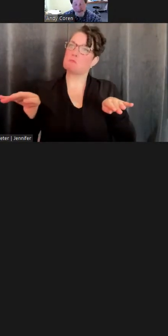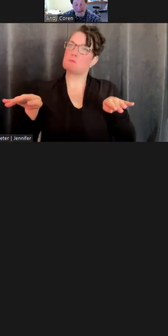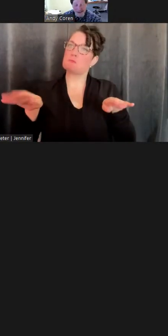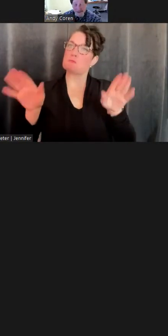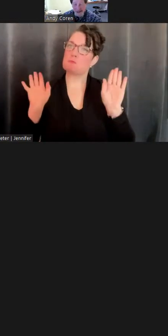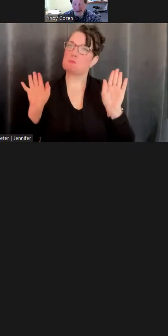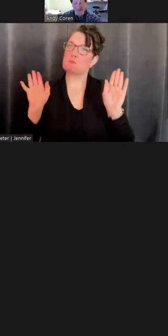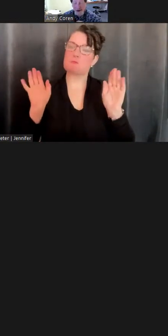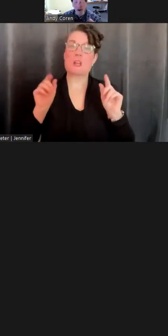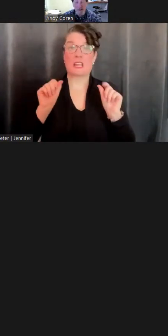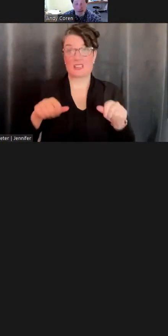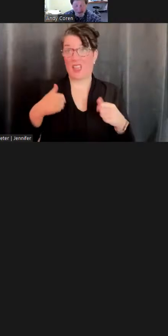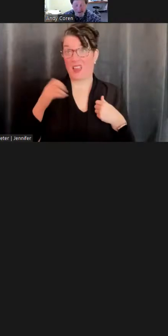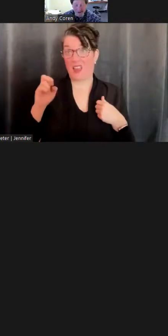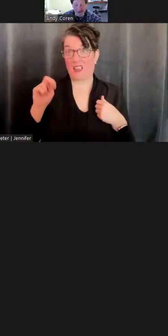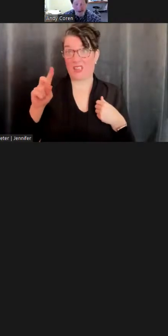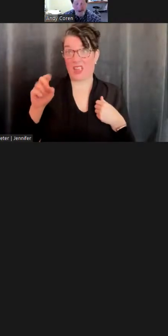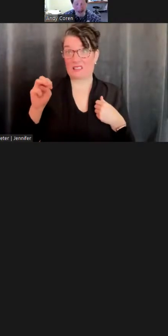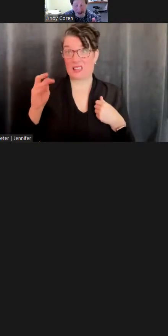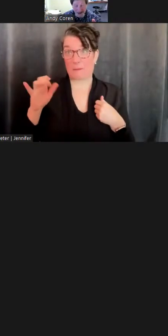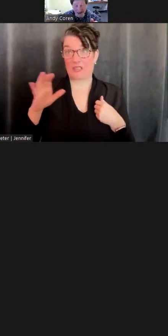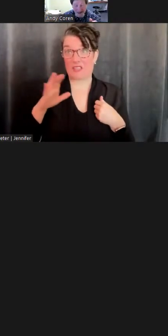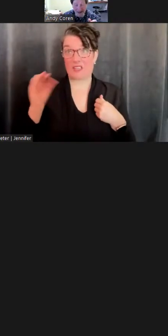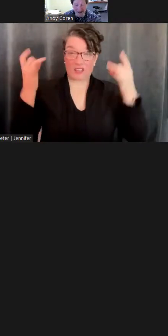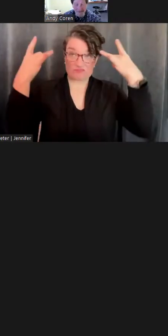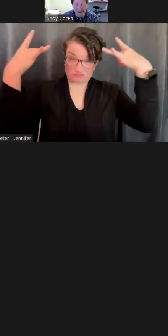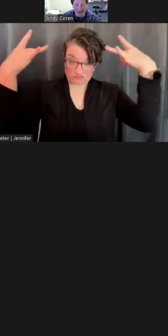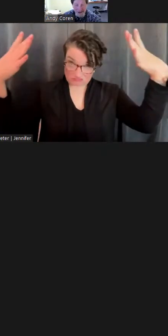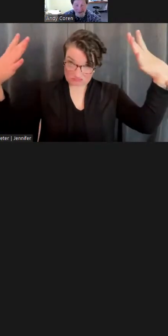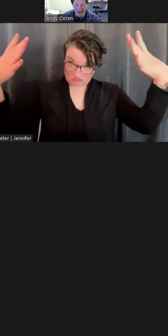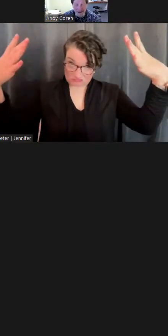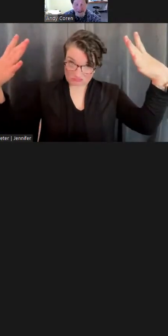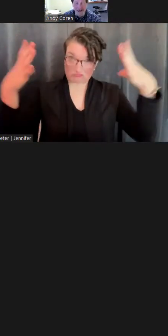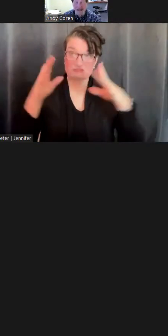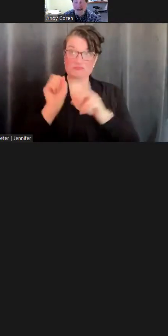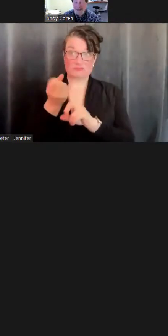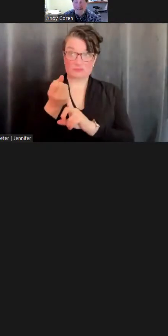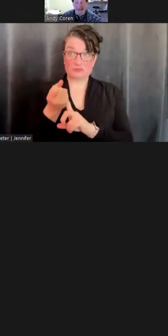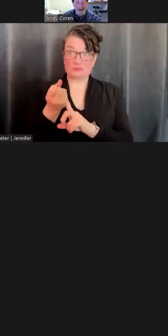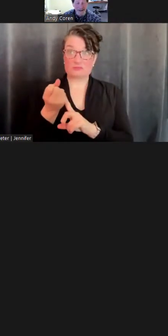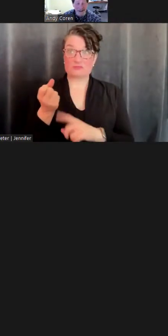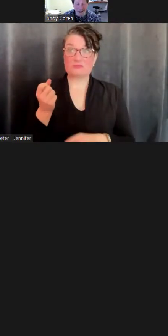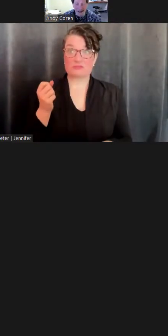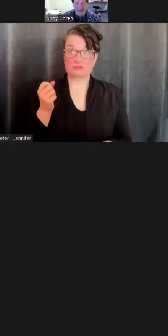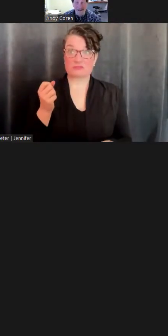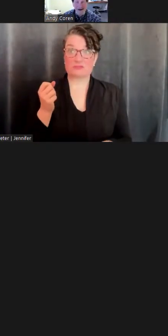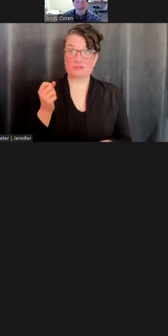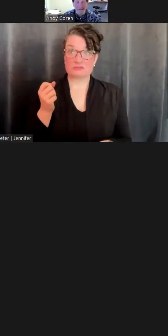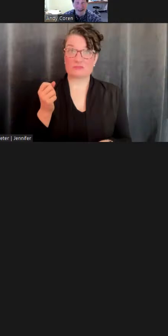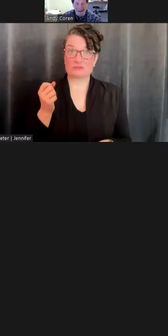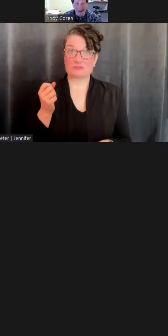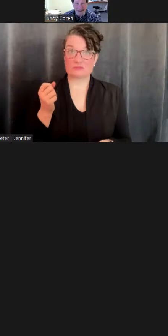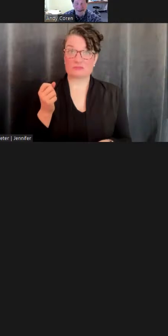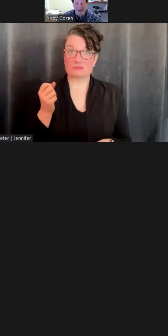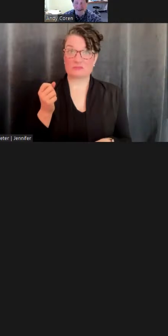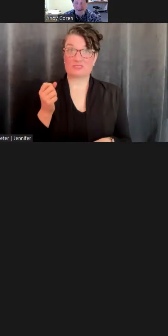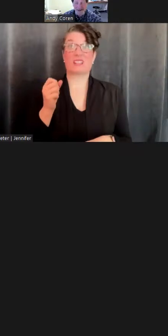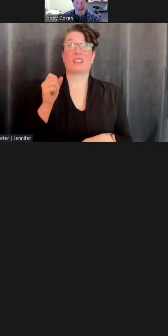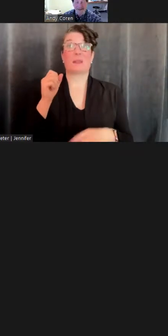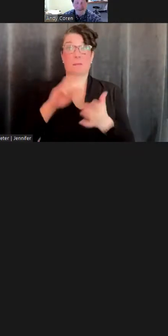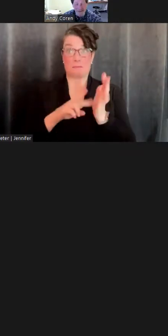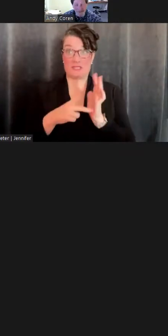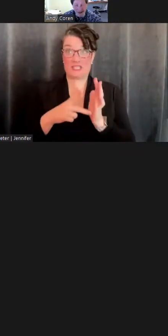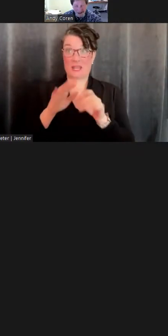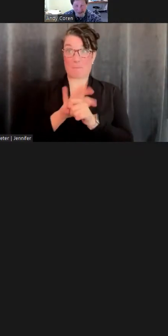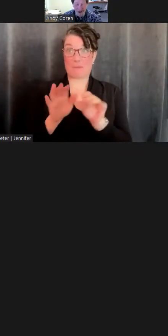You can have an endemic and it can be horrible. You can get an endemic situation. It's not the end of the pandemic.